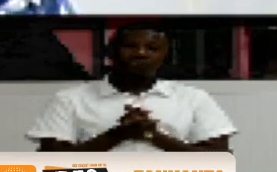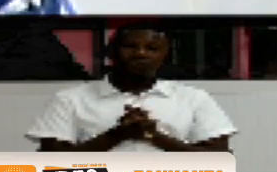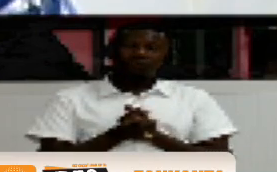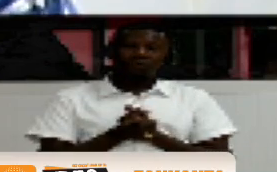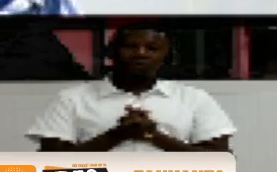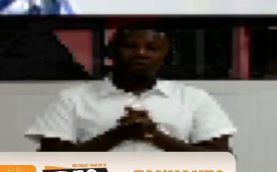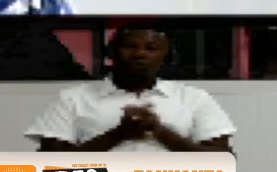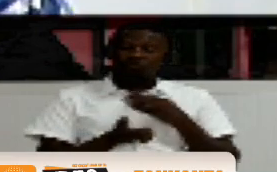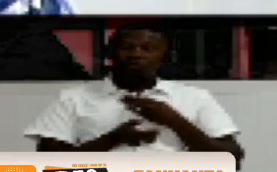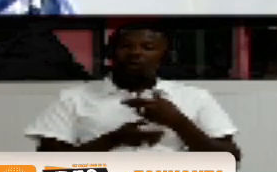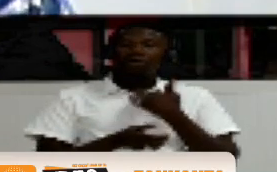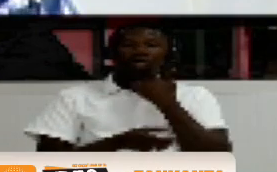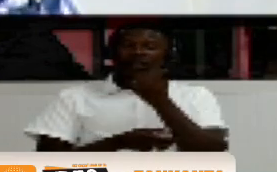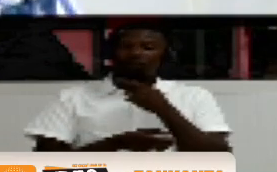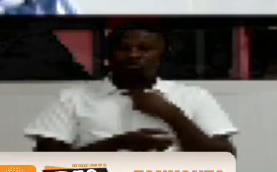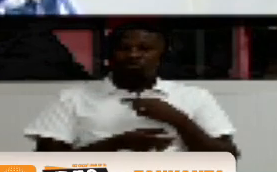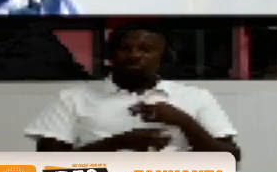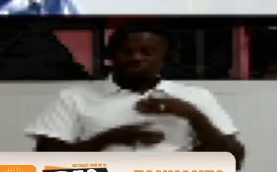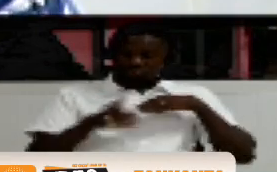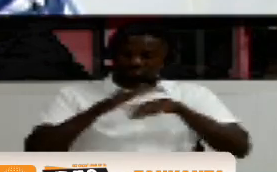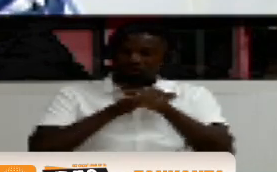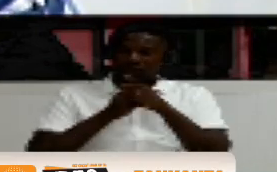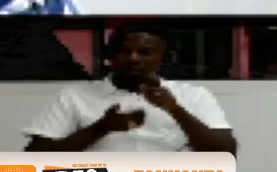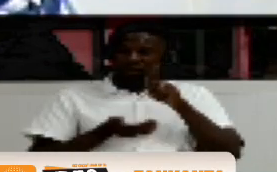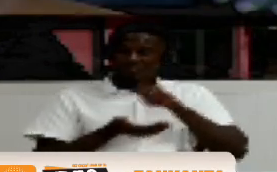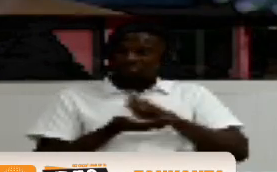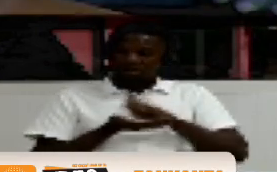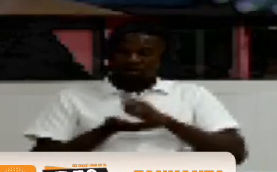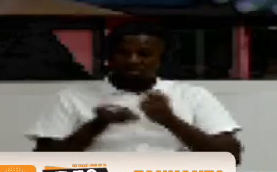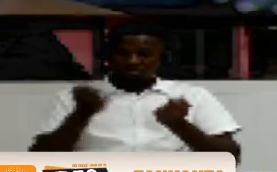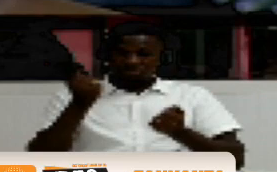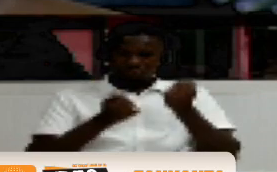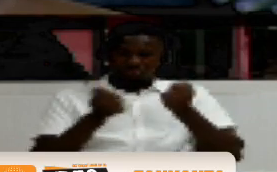We were asked to board the ambulance.